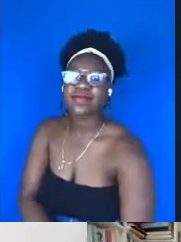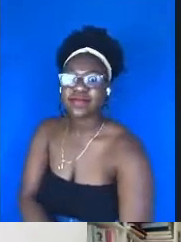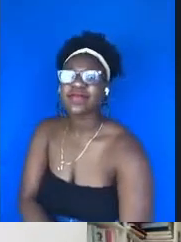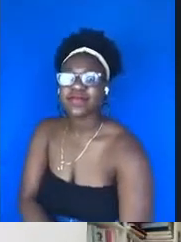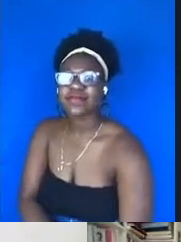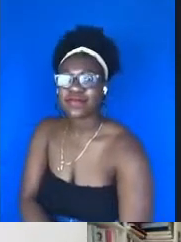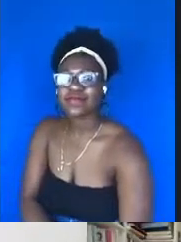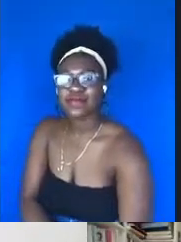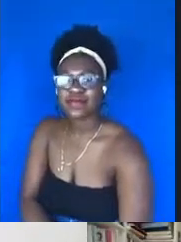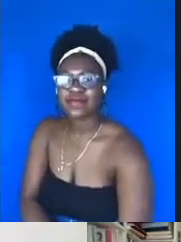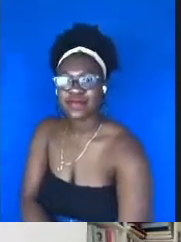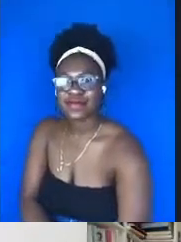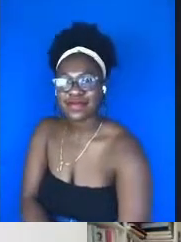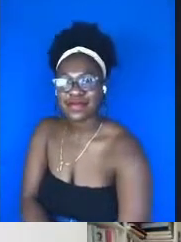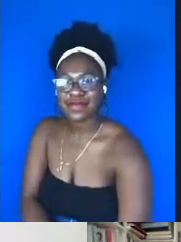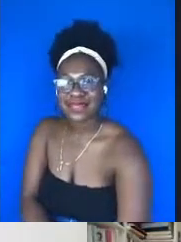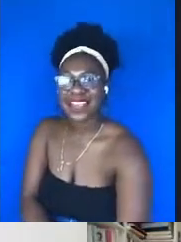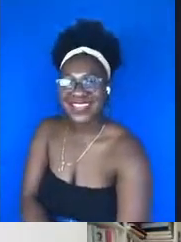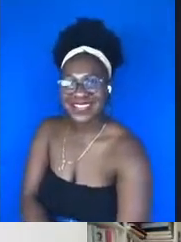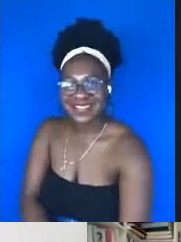you know, always sexy to me. So,